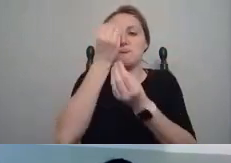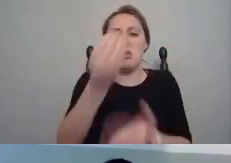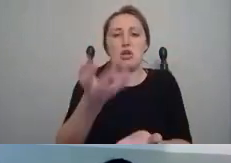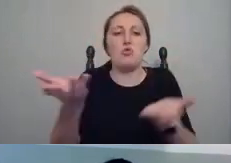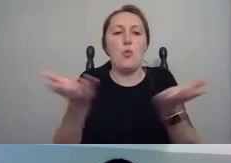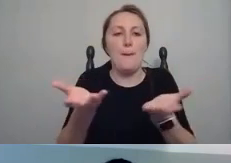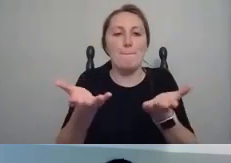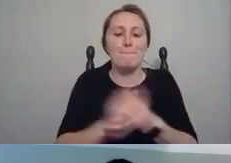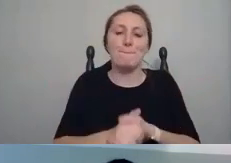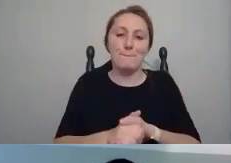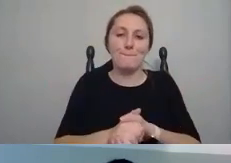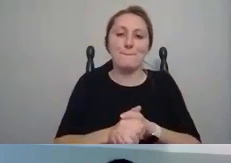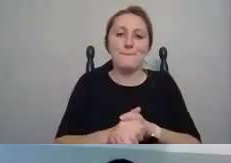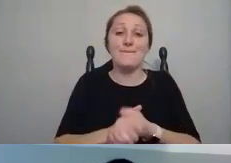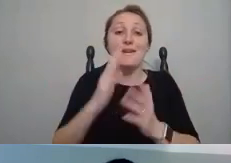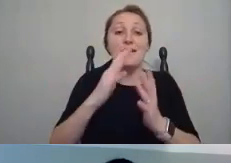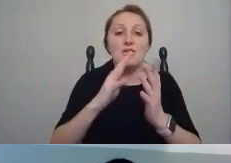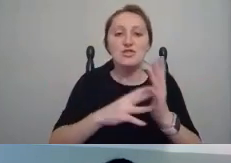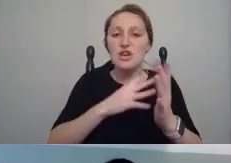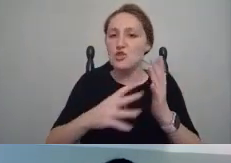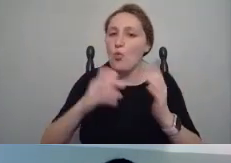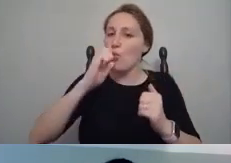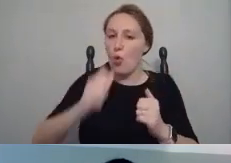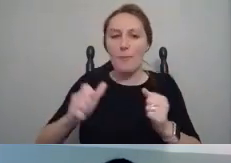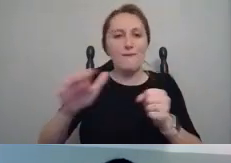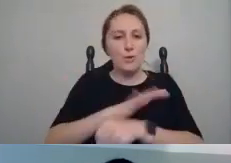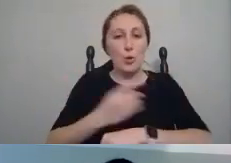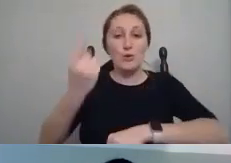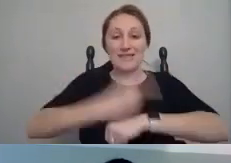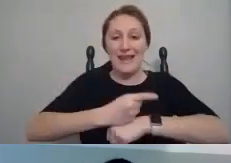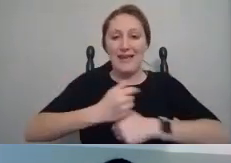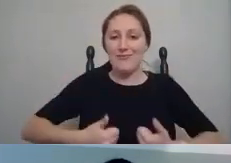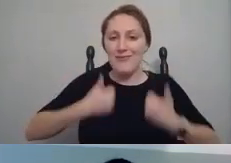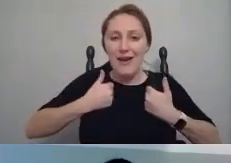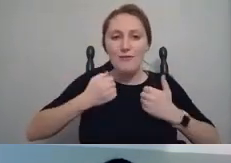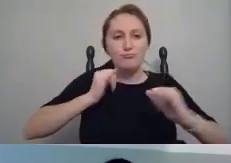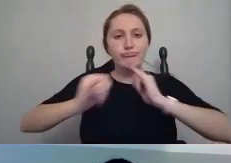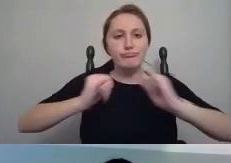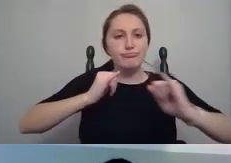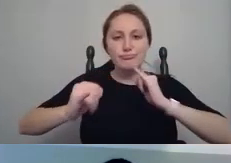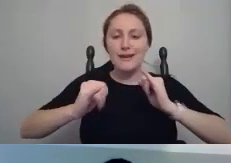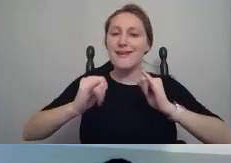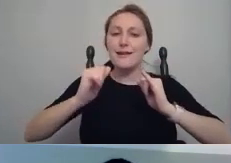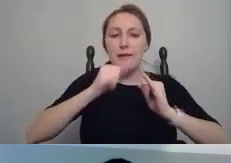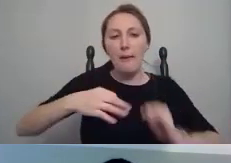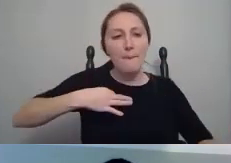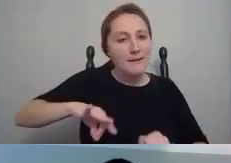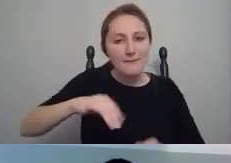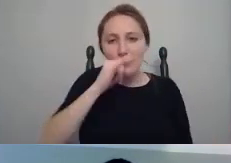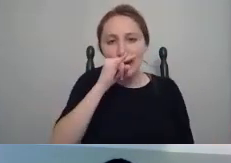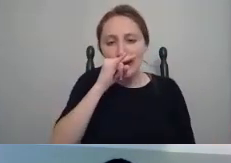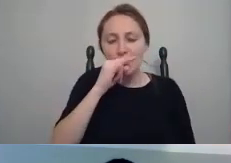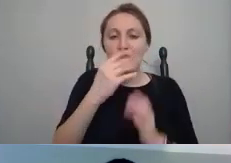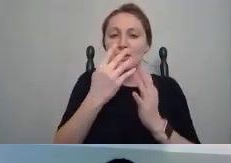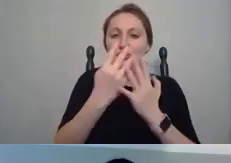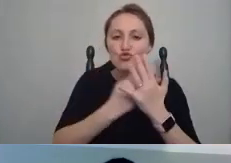The schedule it's not going to be a full day of live instruction. That's not good for kids. That has screen time issues. That's